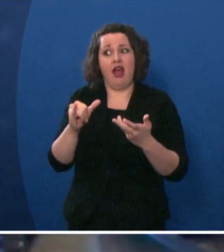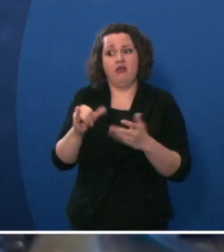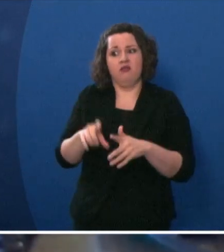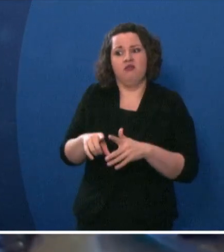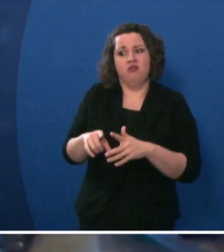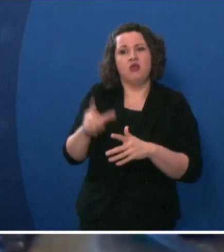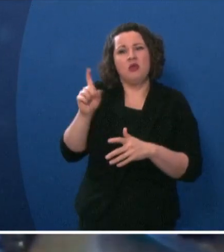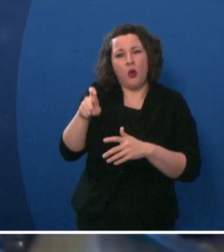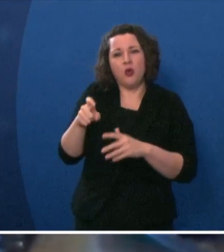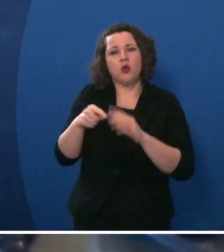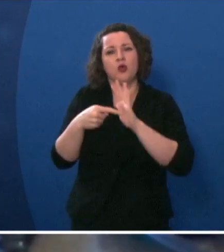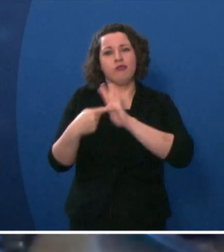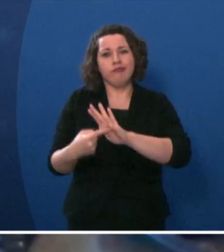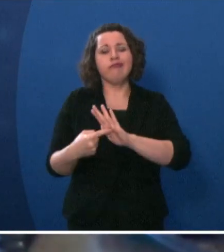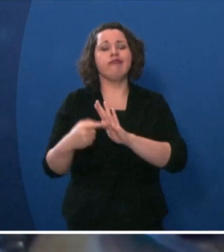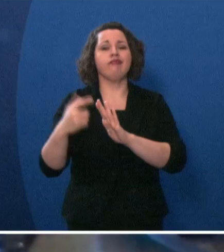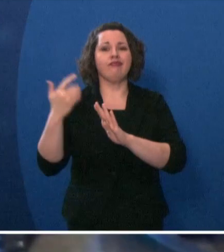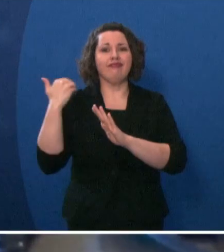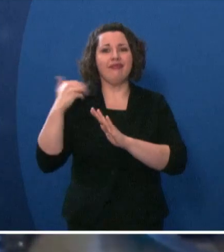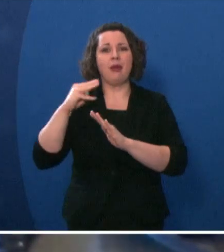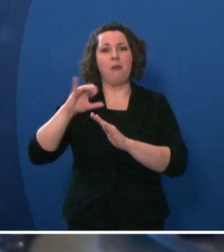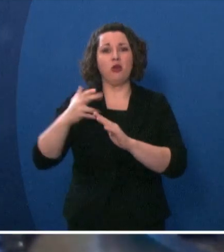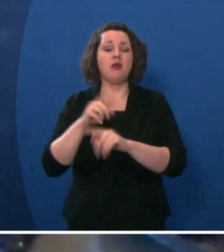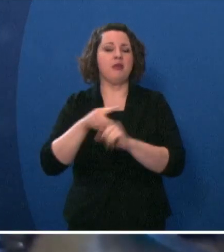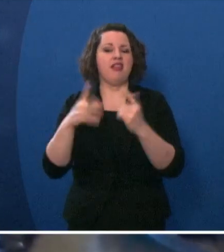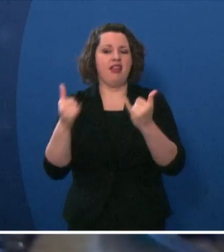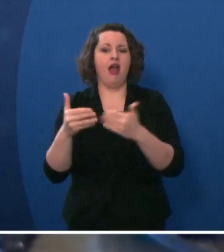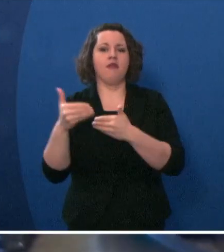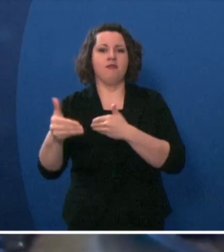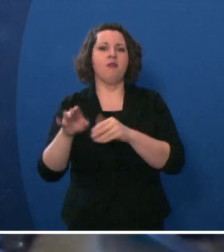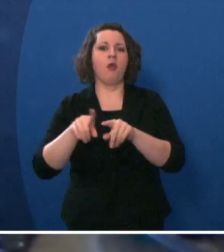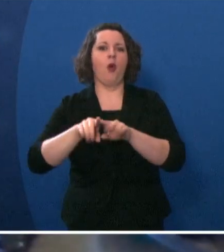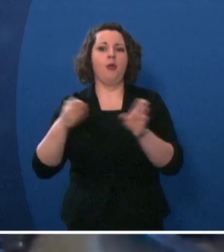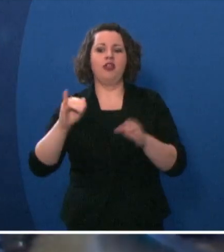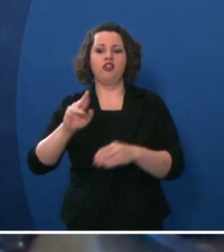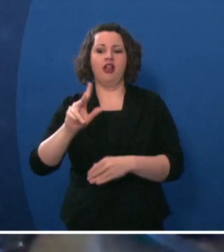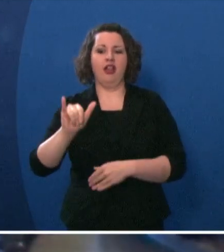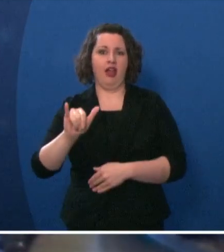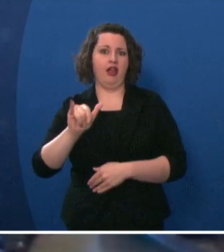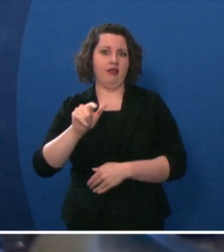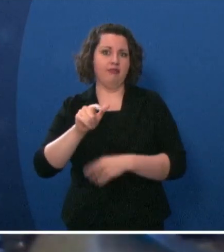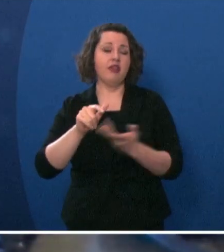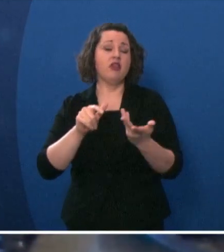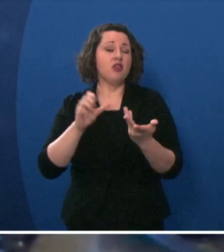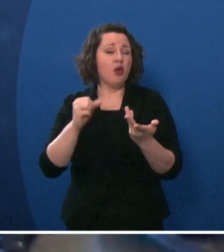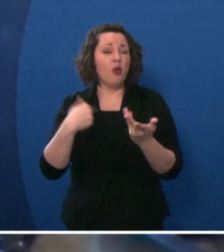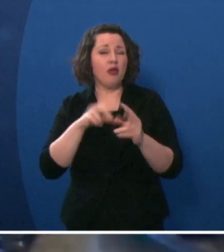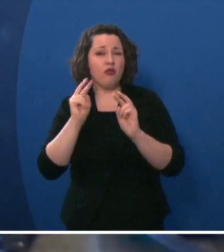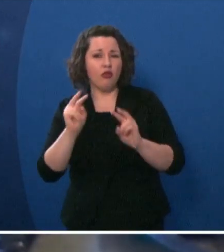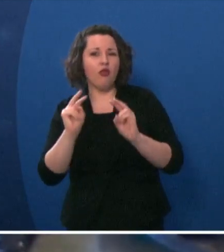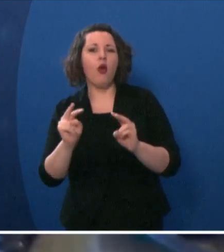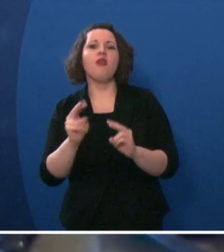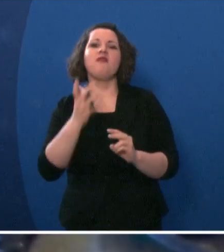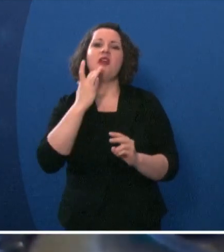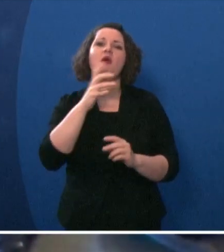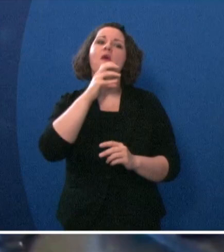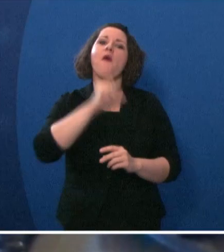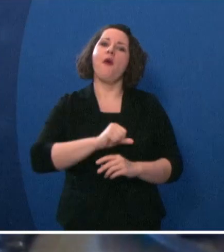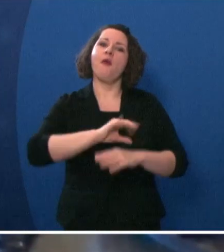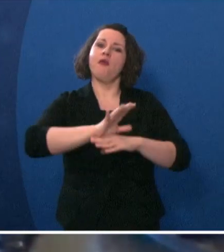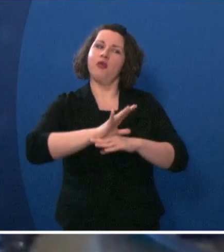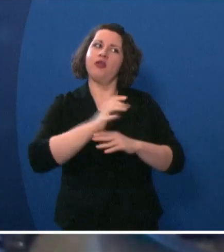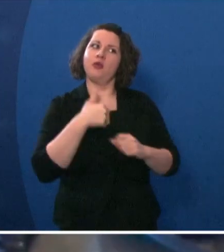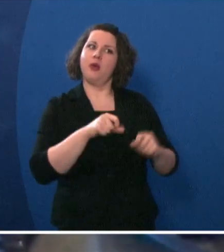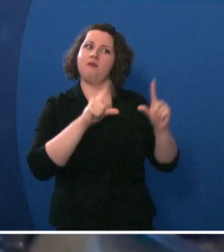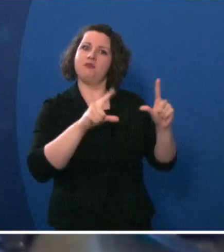and will now open on July 24th. In the meantime, we look forward to bringing you some of your favorite older titles back to the